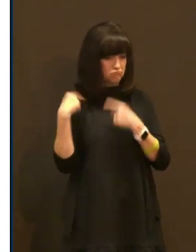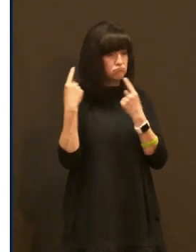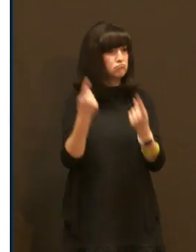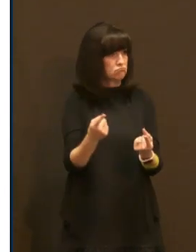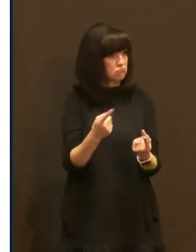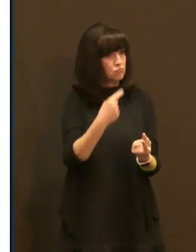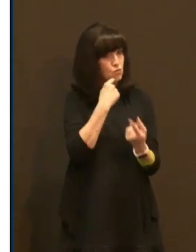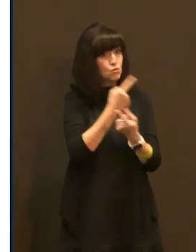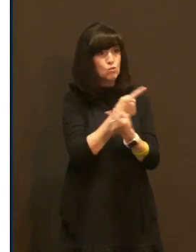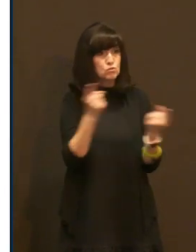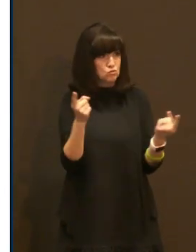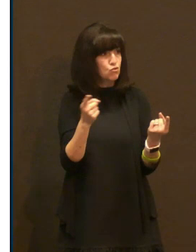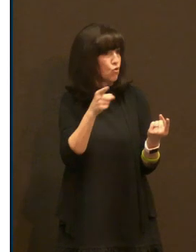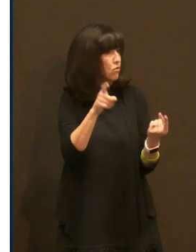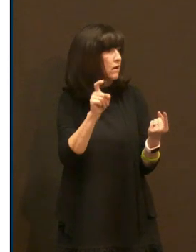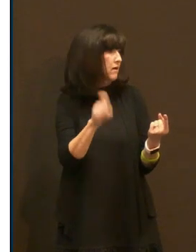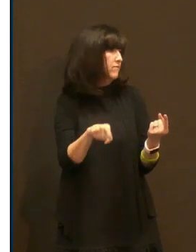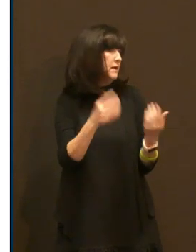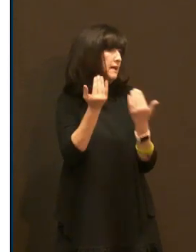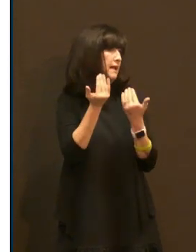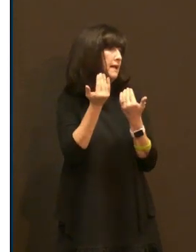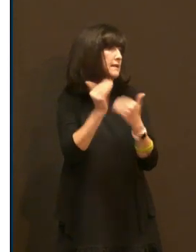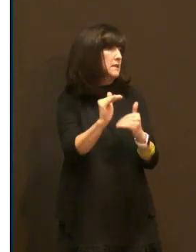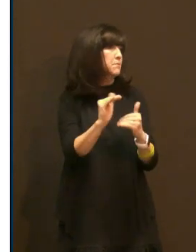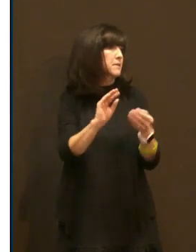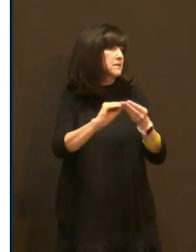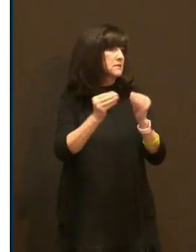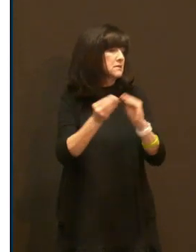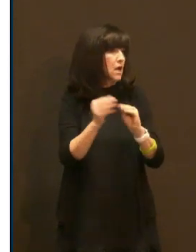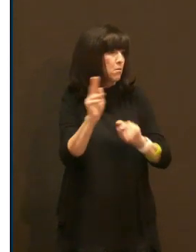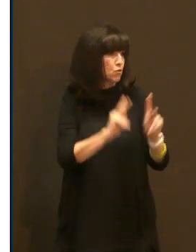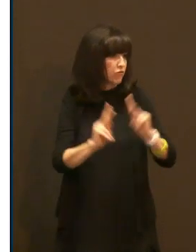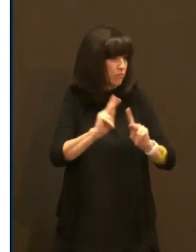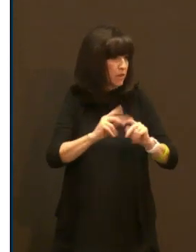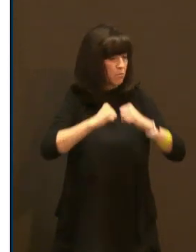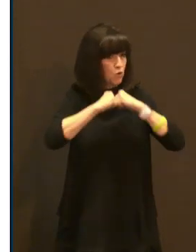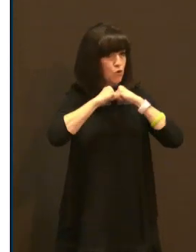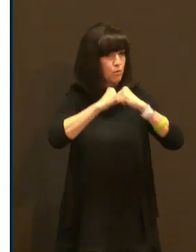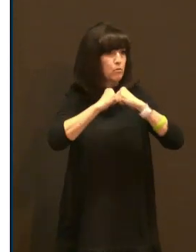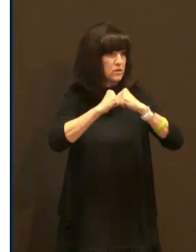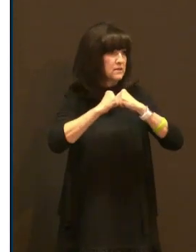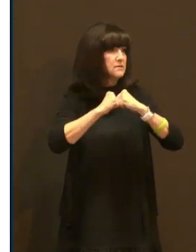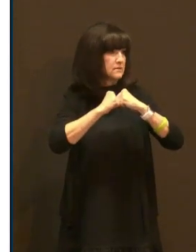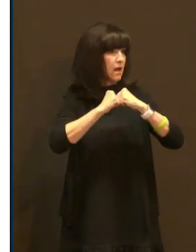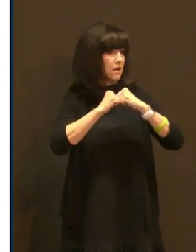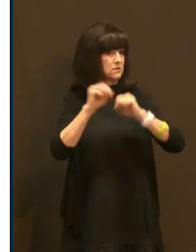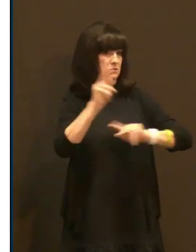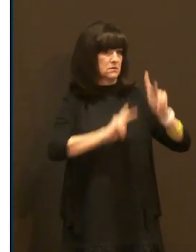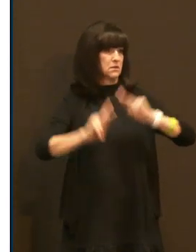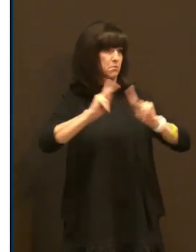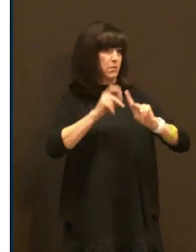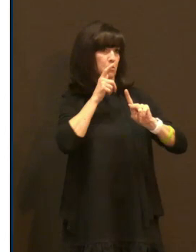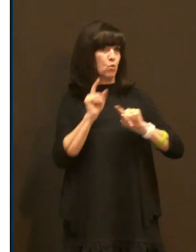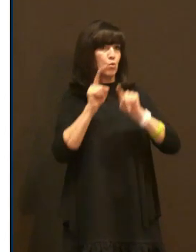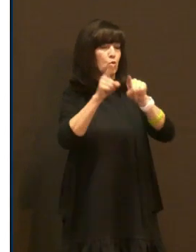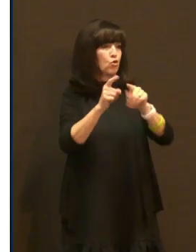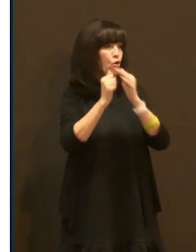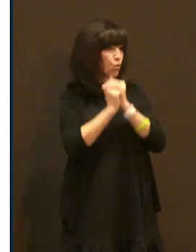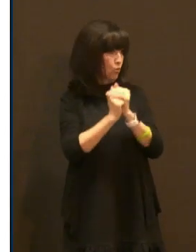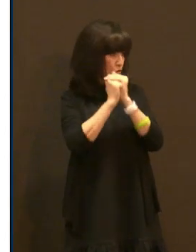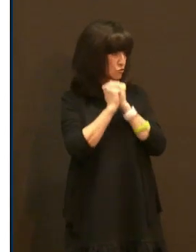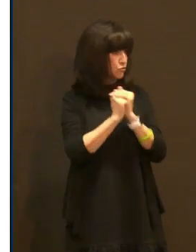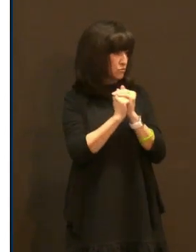and tried to apply public health principles to protect the worshipers. And I